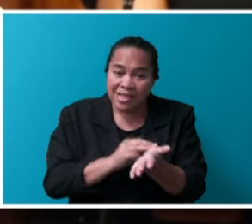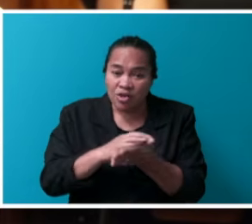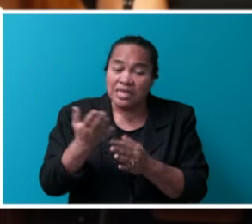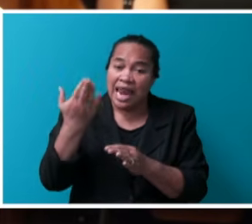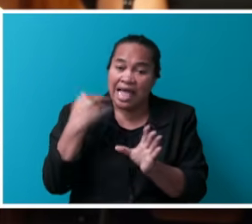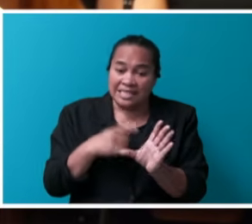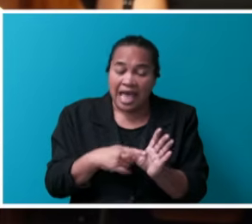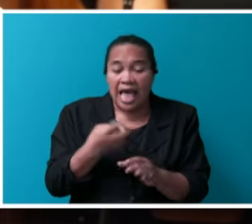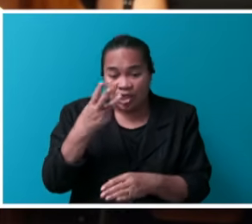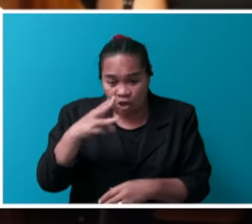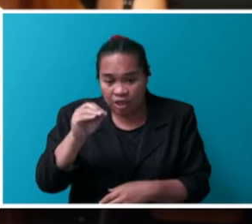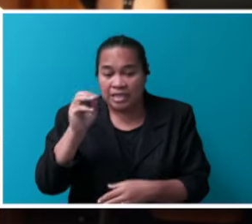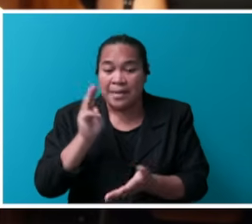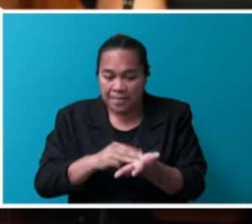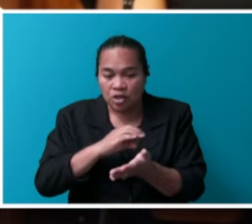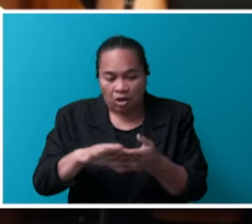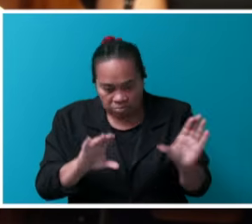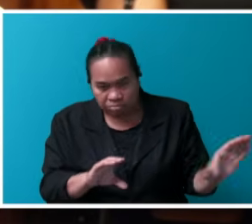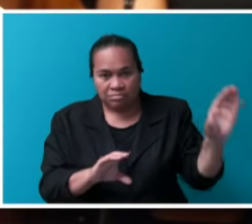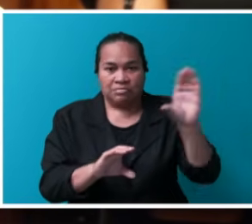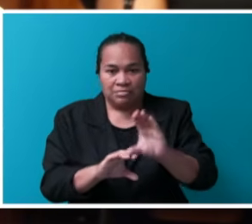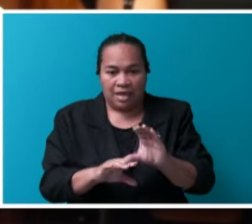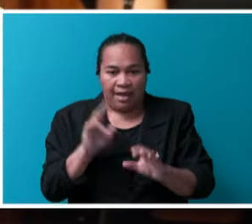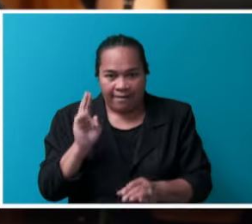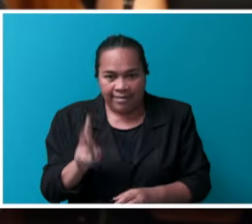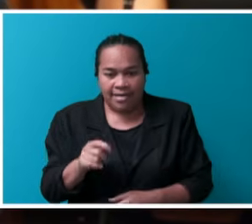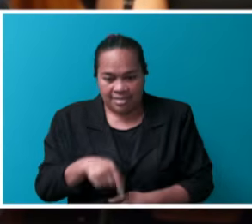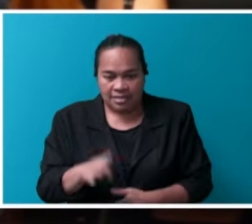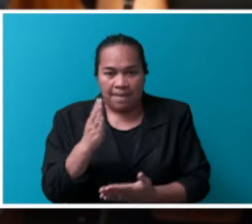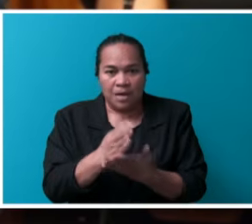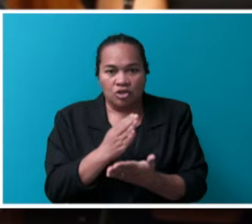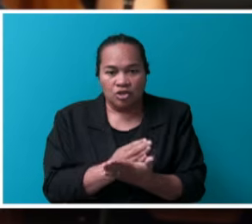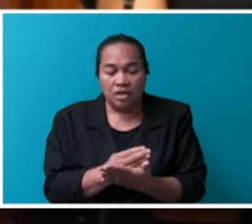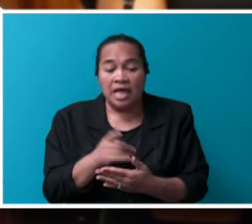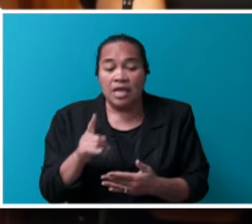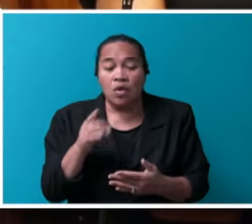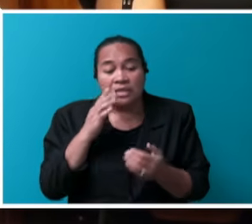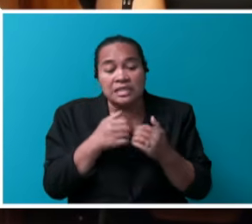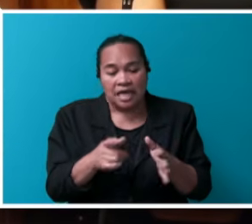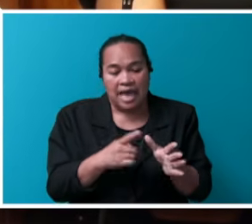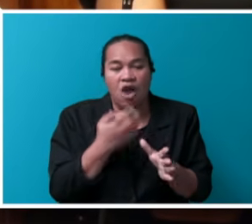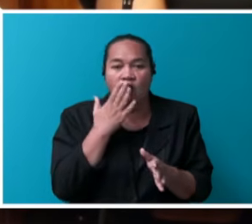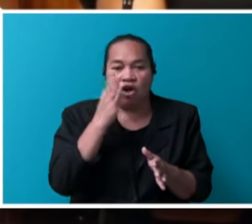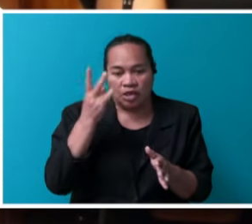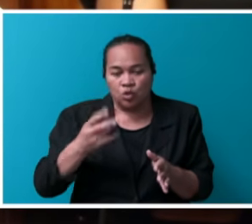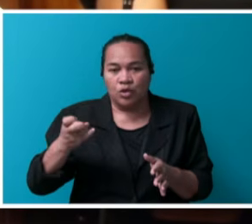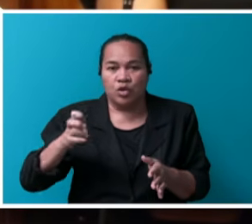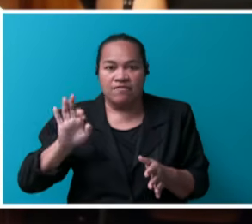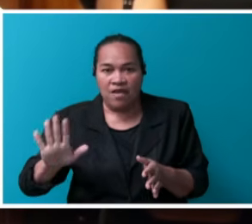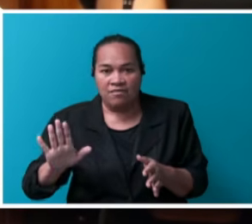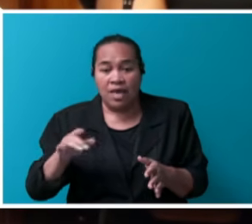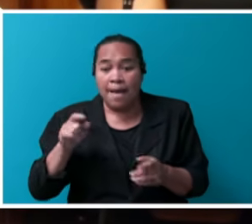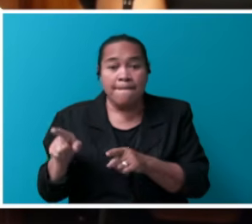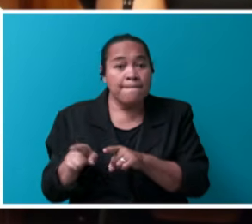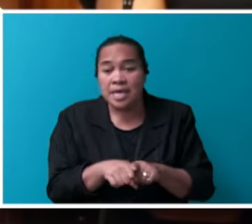and $30 million in this budget. This pay rise will be effective from August 2025. This means that